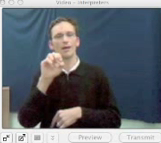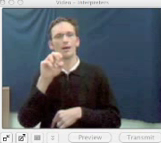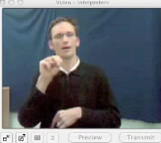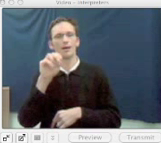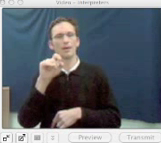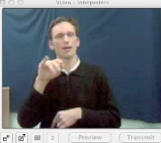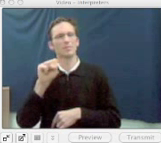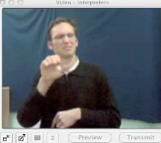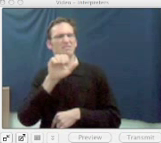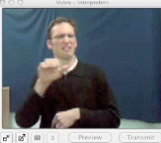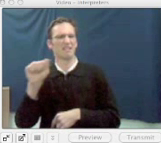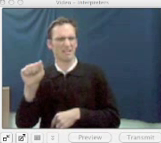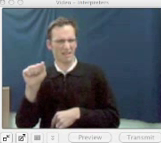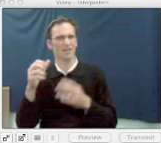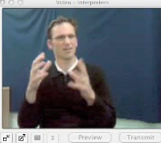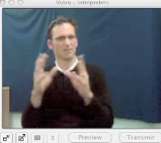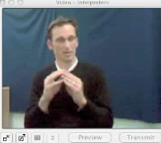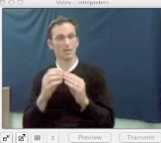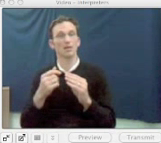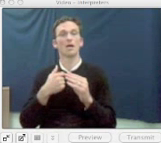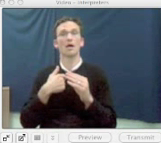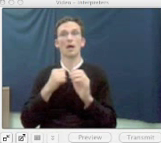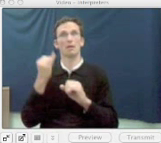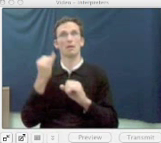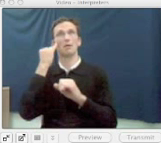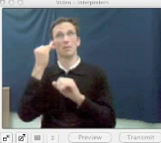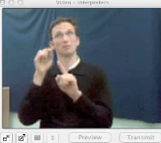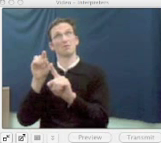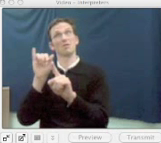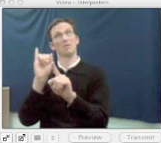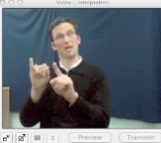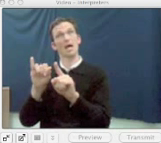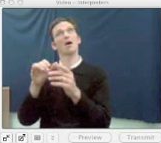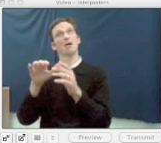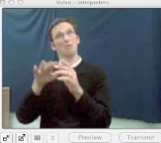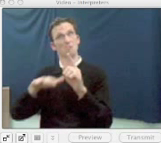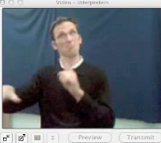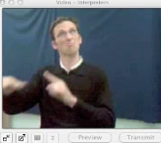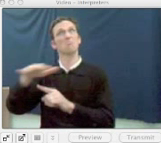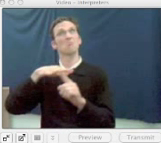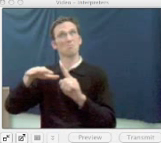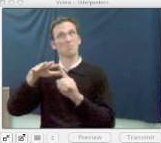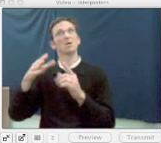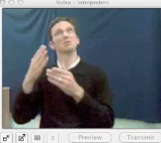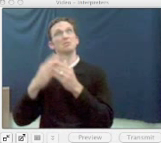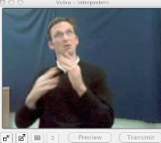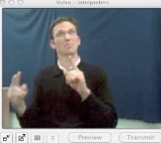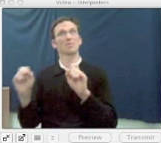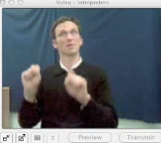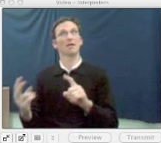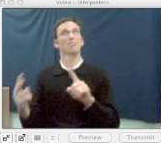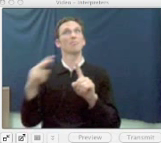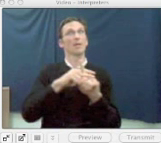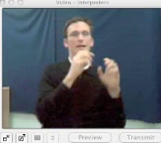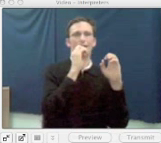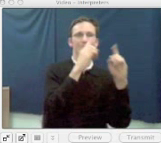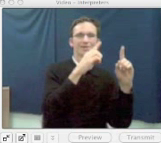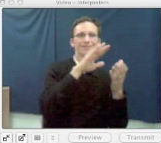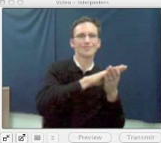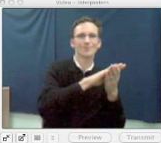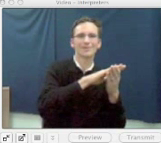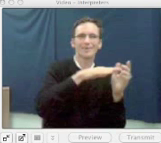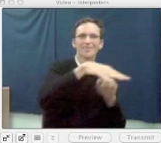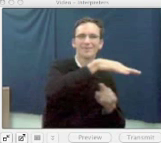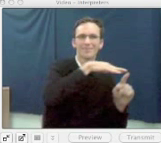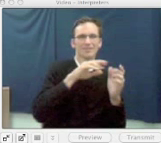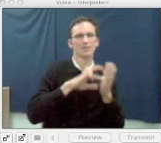the similarities of another interpreter who works in educational settings, and the importance of group connection. So we